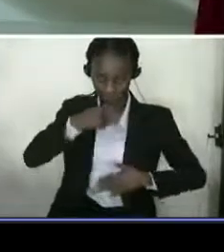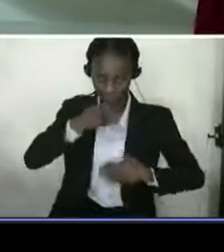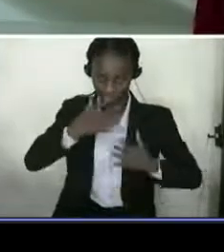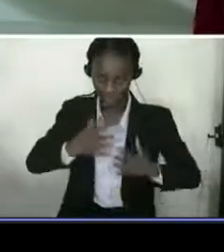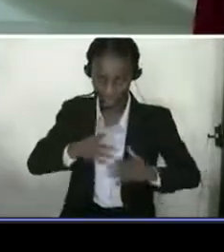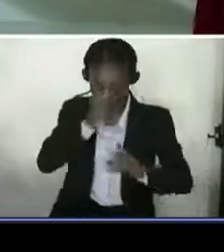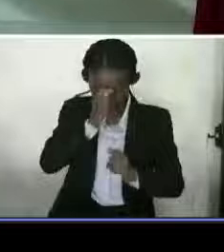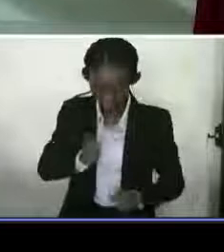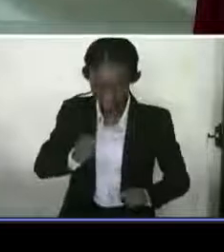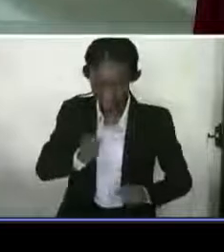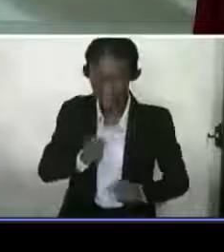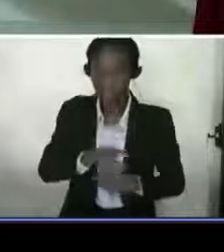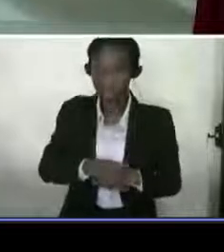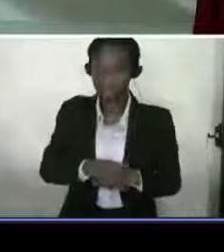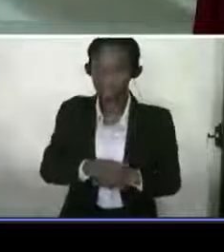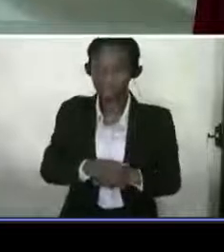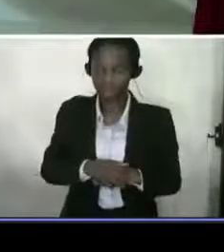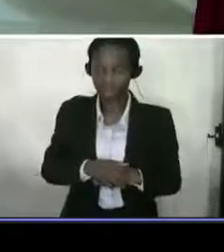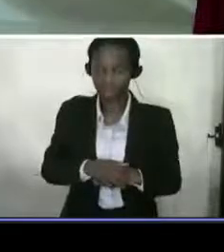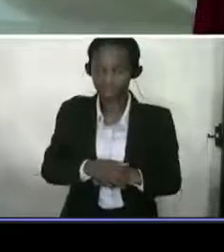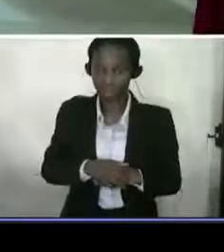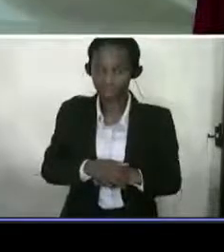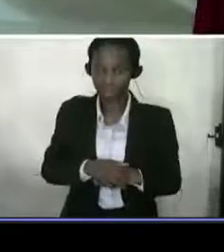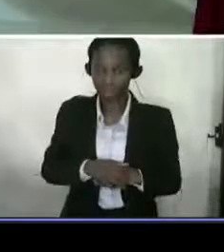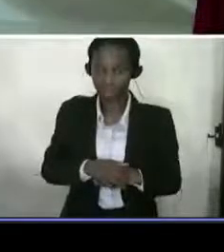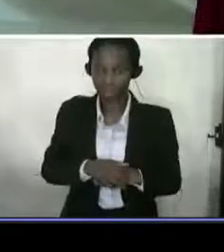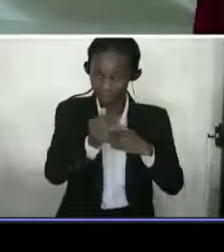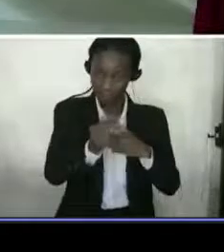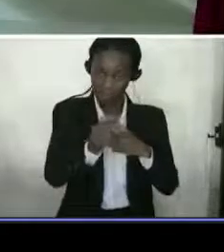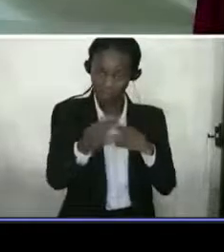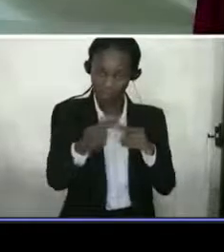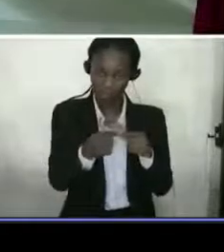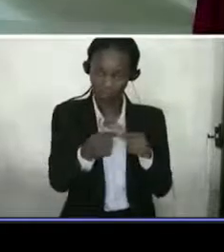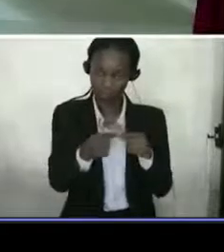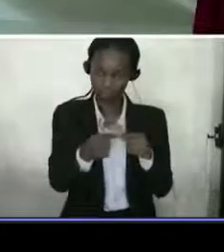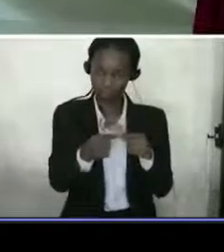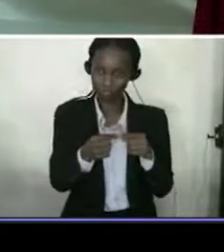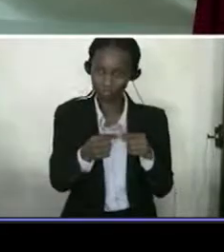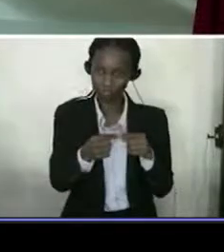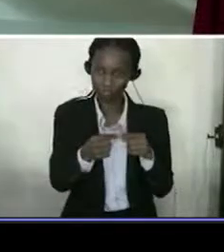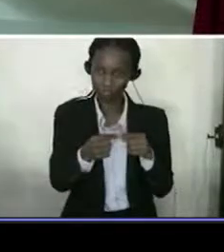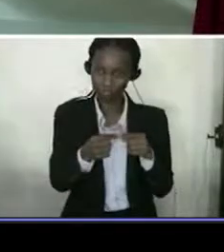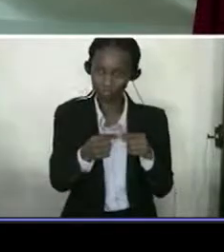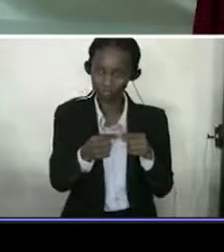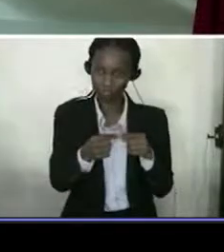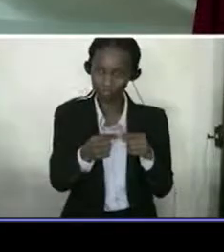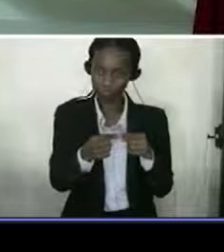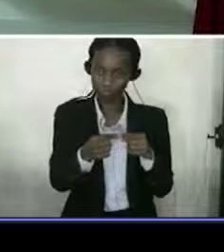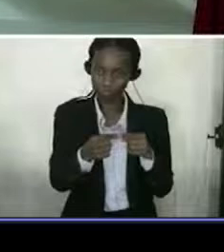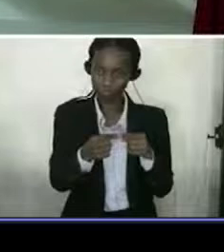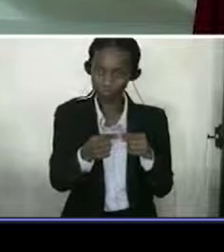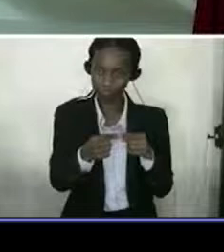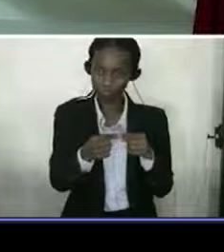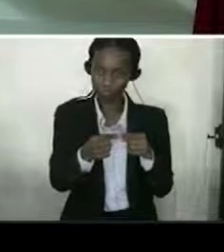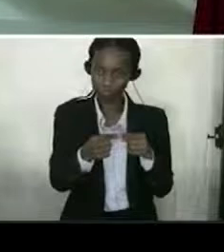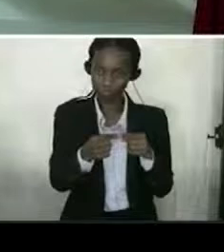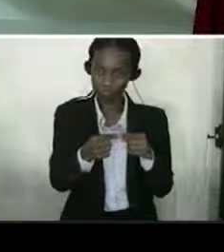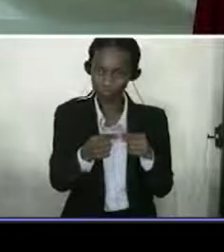Honorable Leader of the Official Opposition, Honorable Premier, Honorable Members. The IFP supports